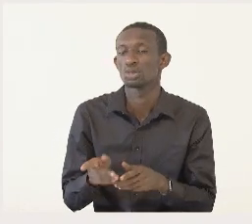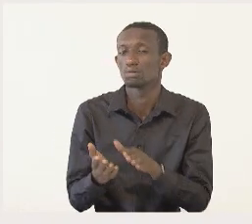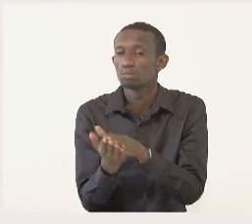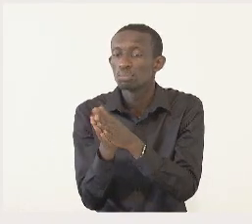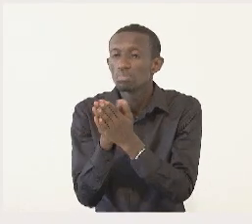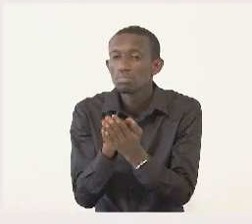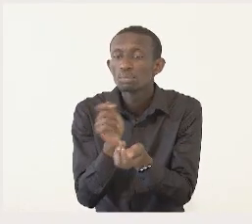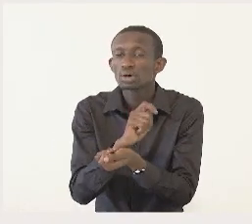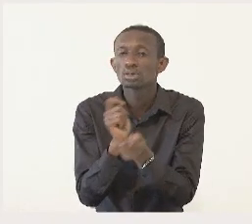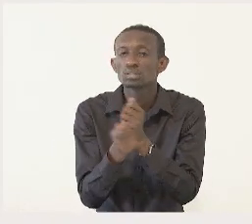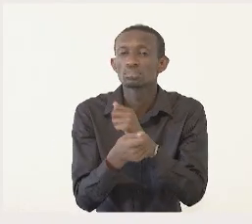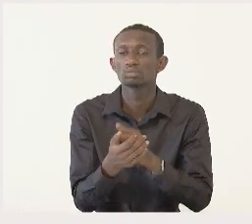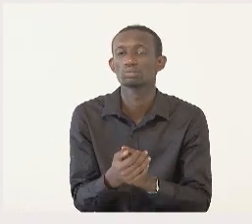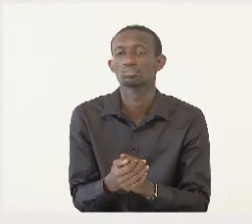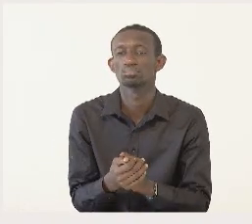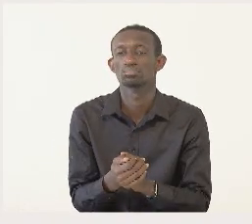back